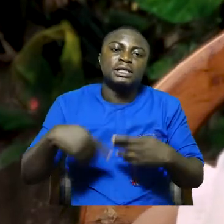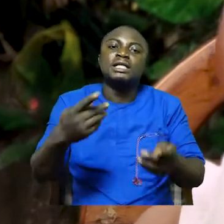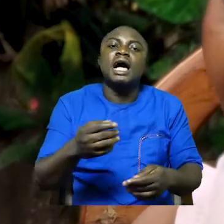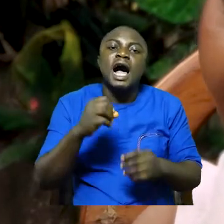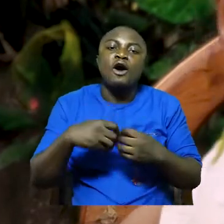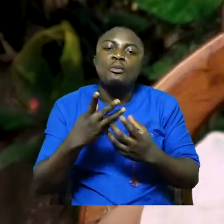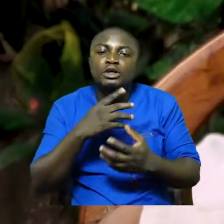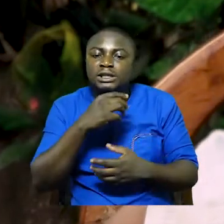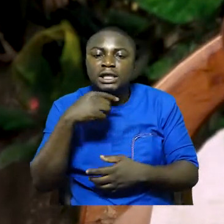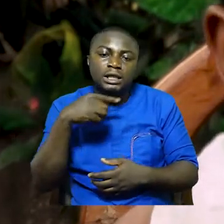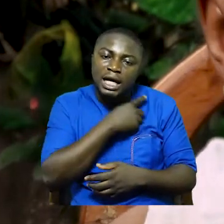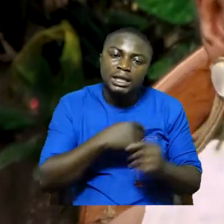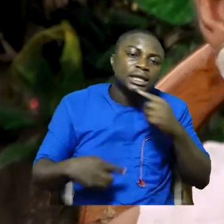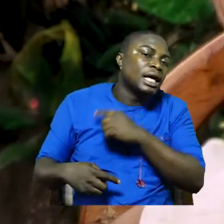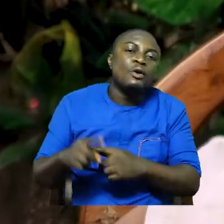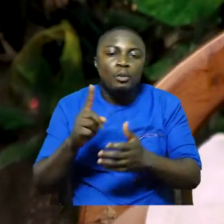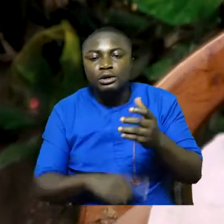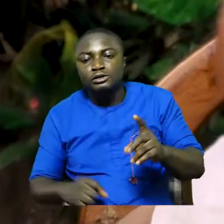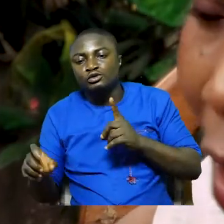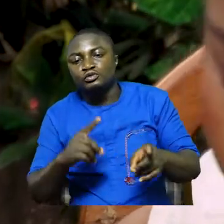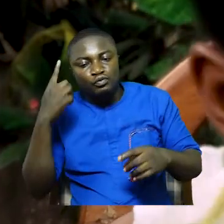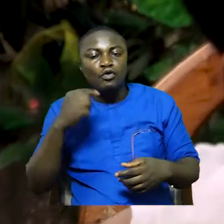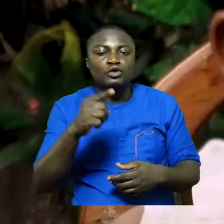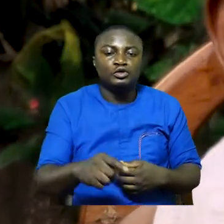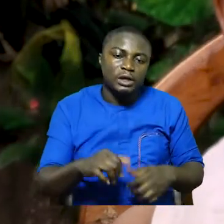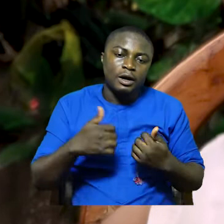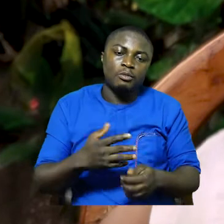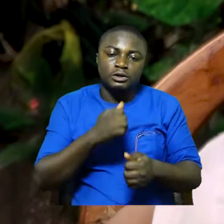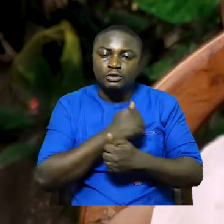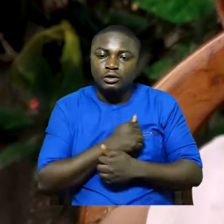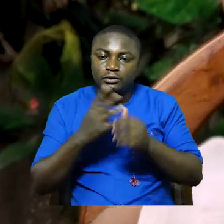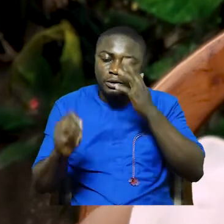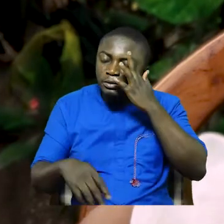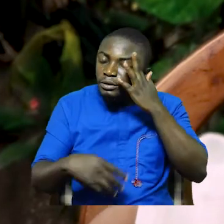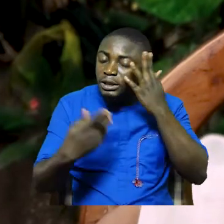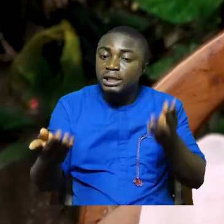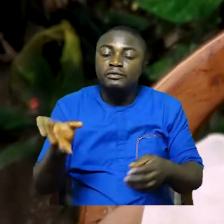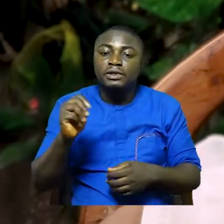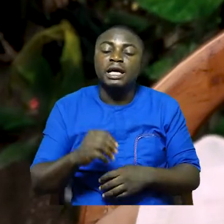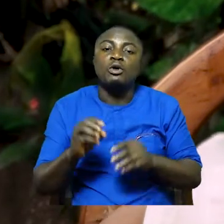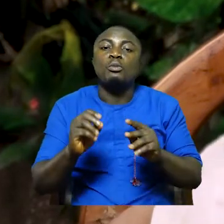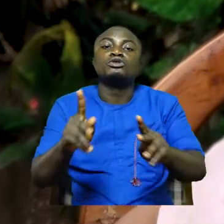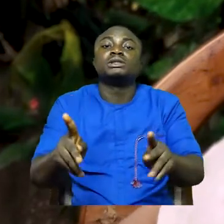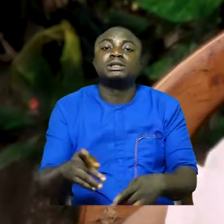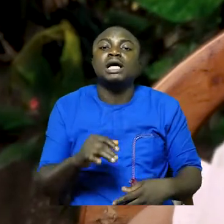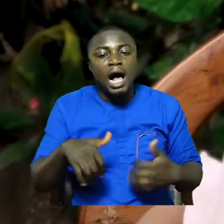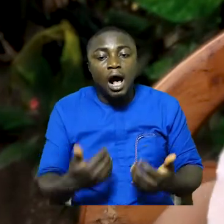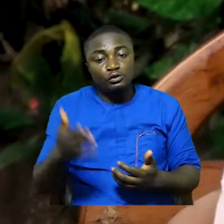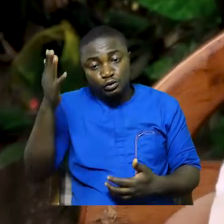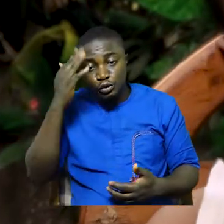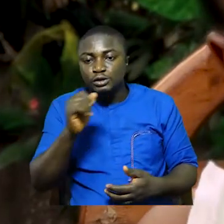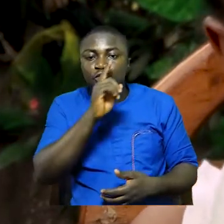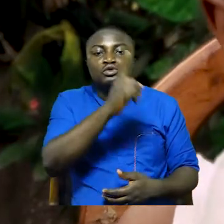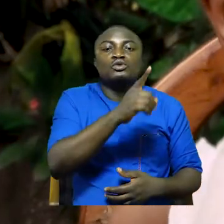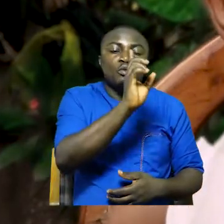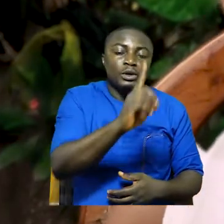and professing love and telling you how much they love you and what they can do for you, and you know, if you say you will not give all of them chance, how do